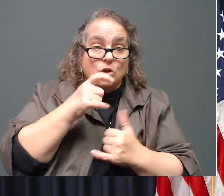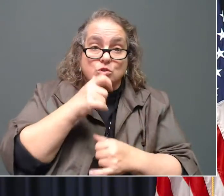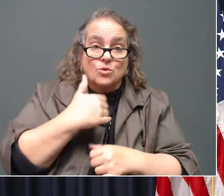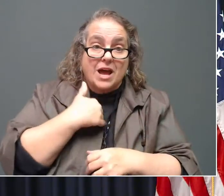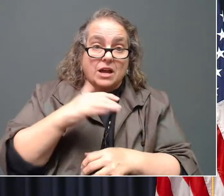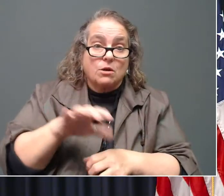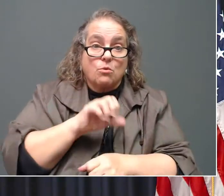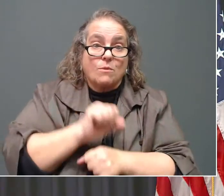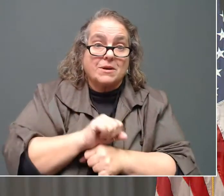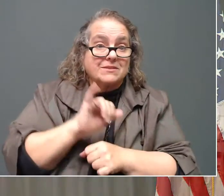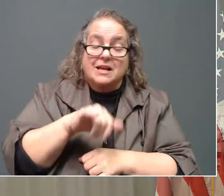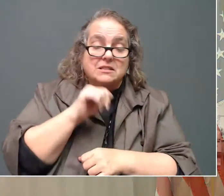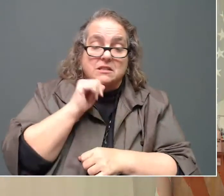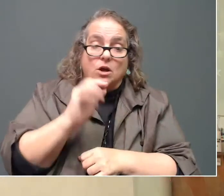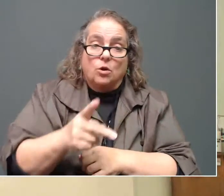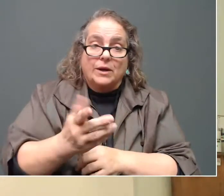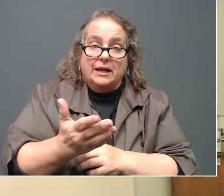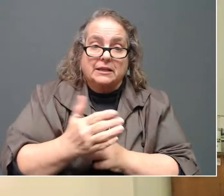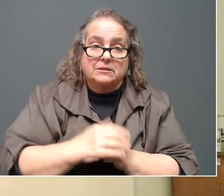not okay.